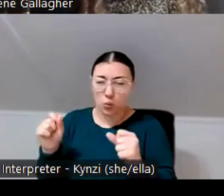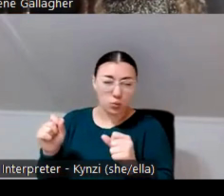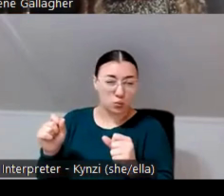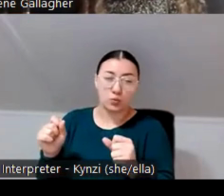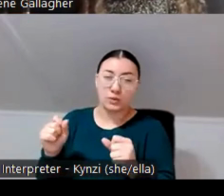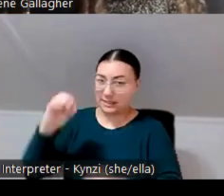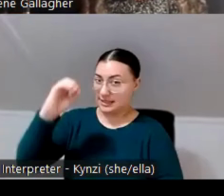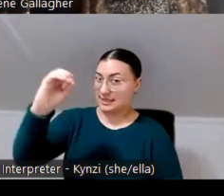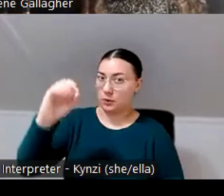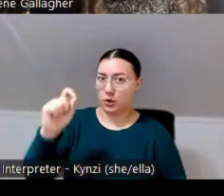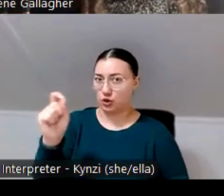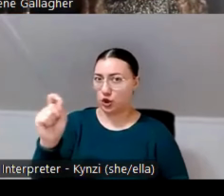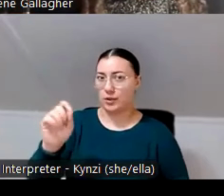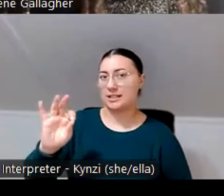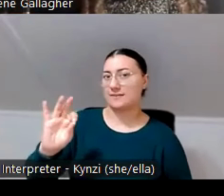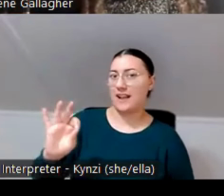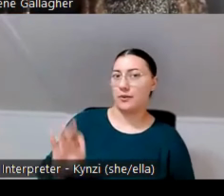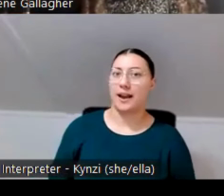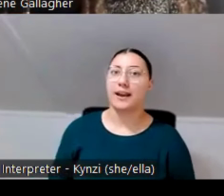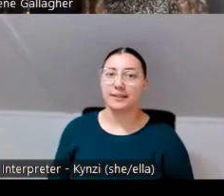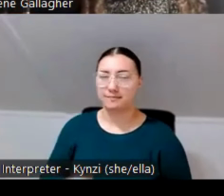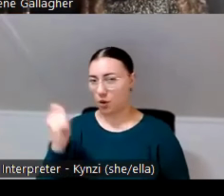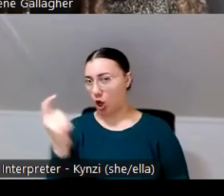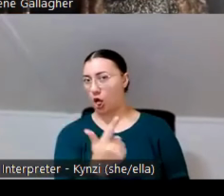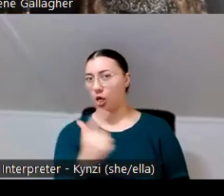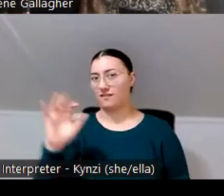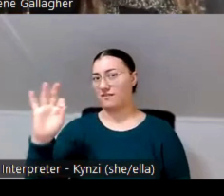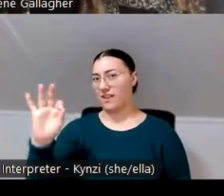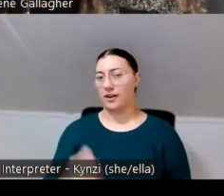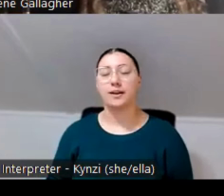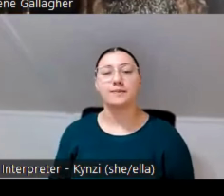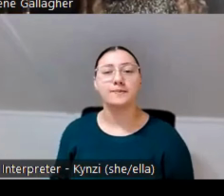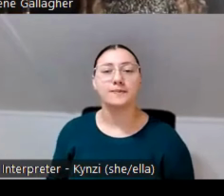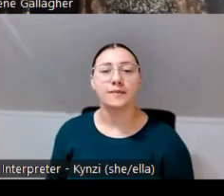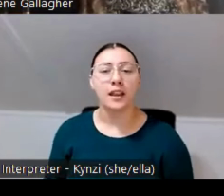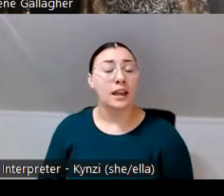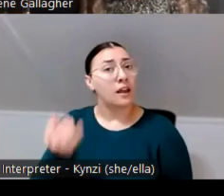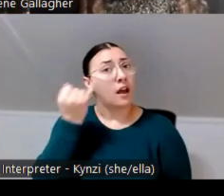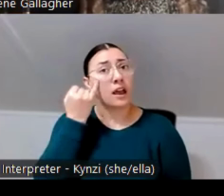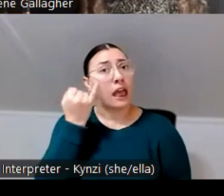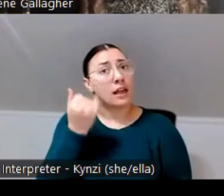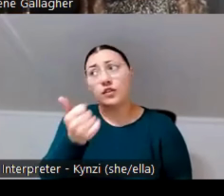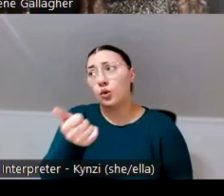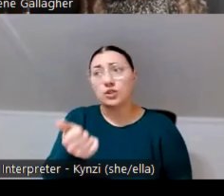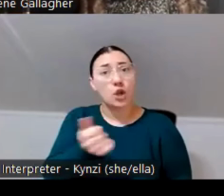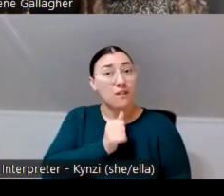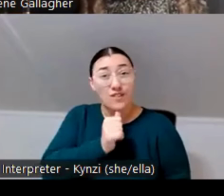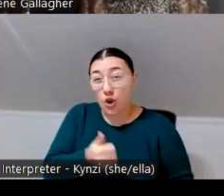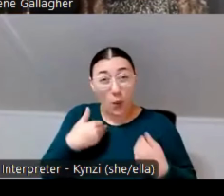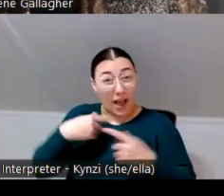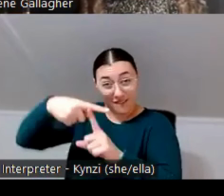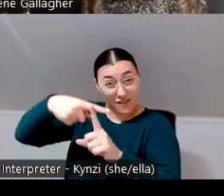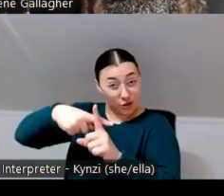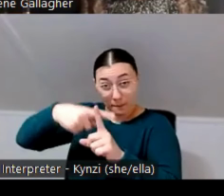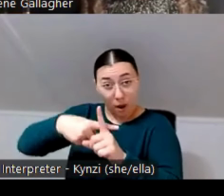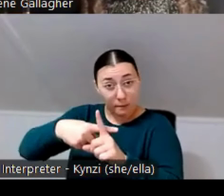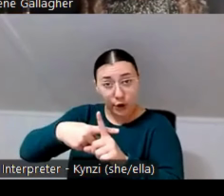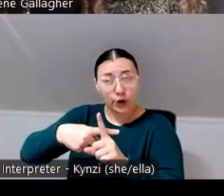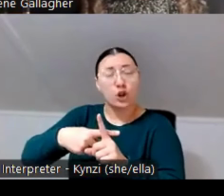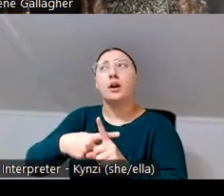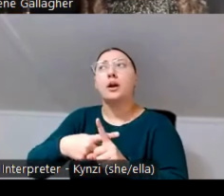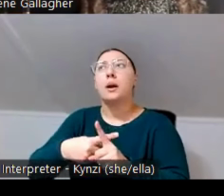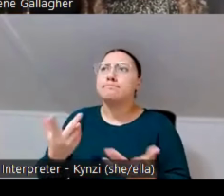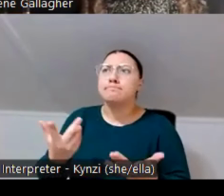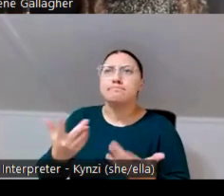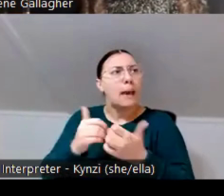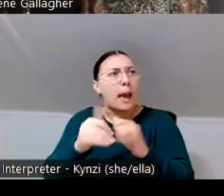If you don't have a thermometer, you can stay inside and touch the window to see how hot or